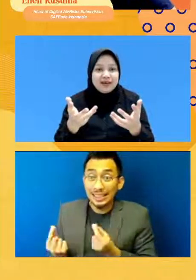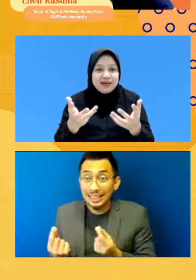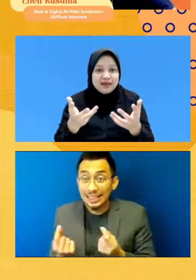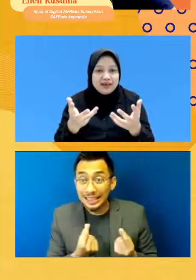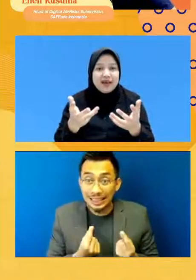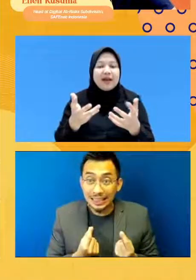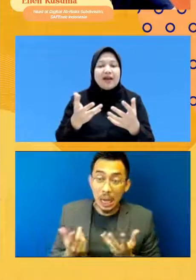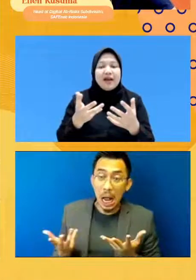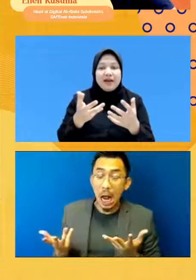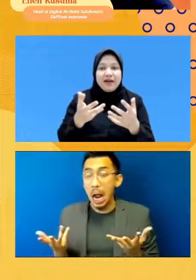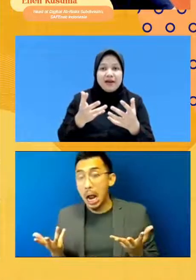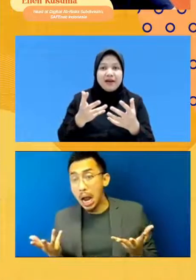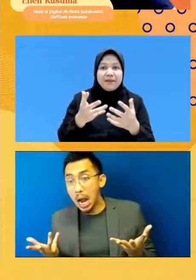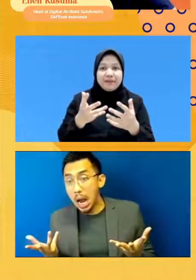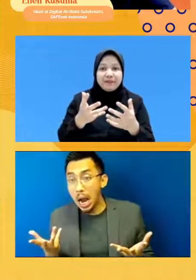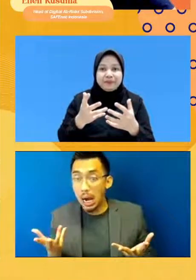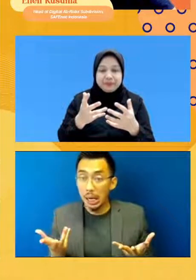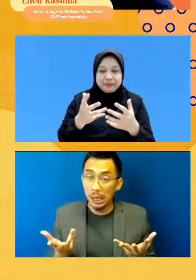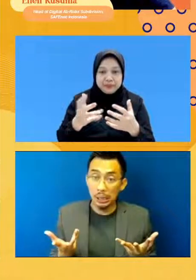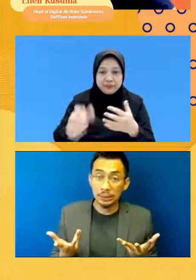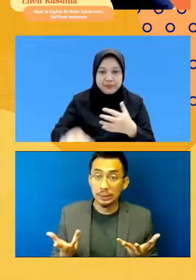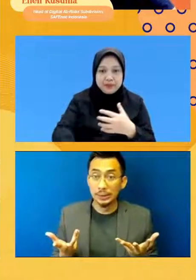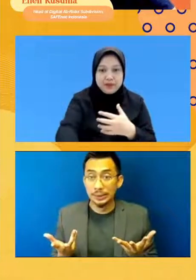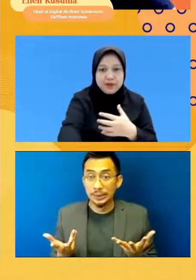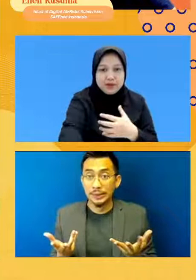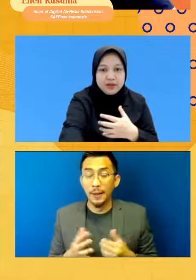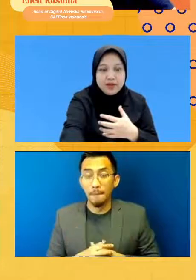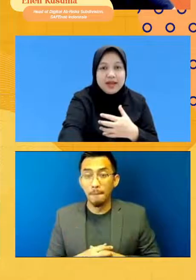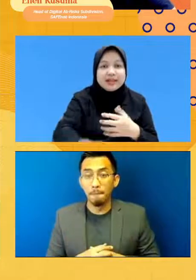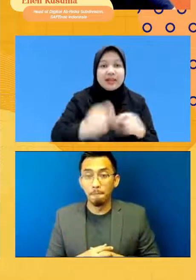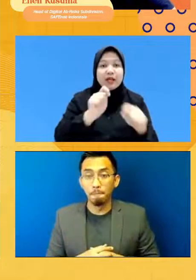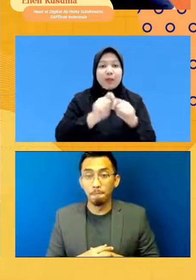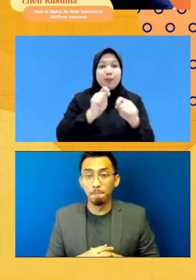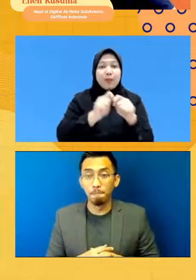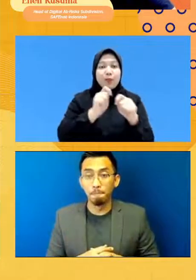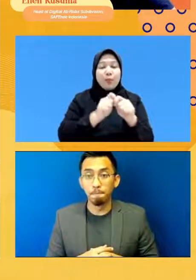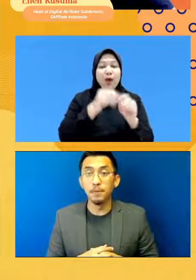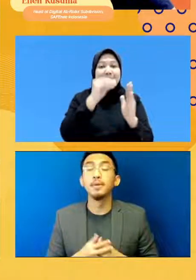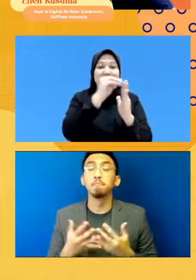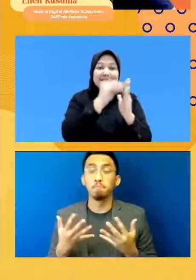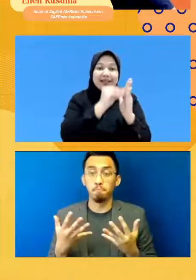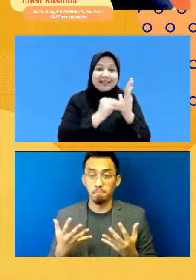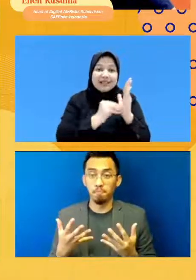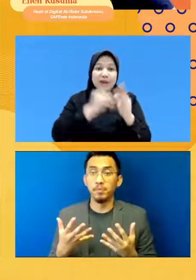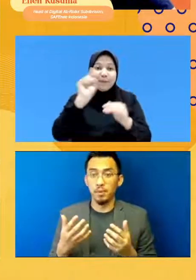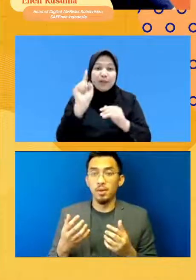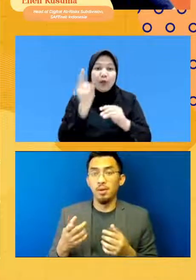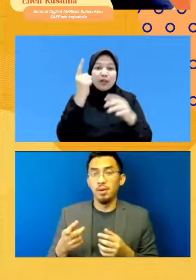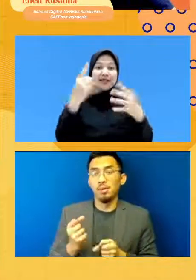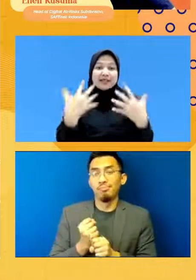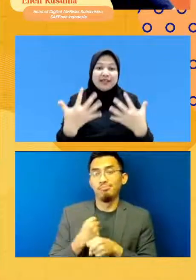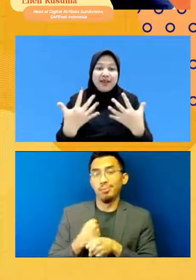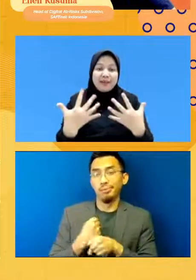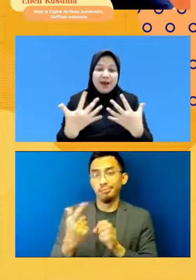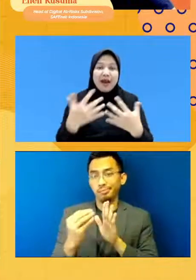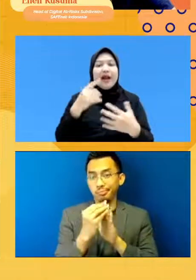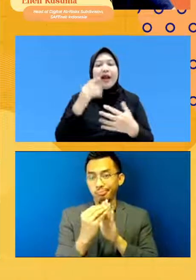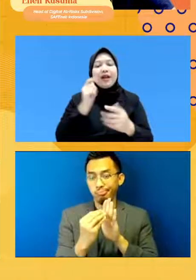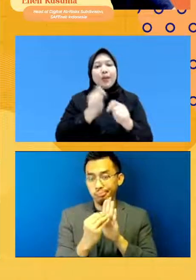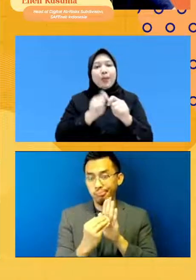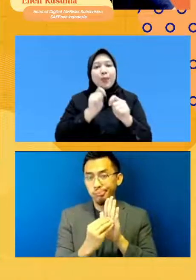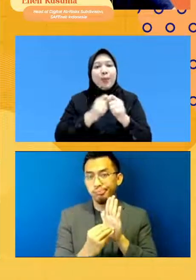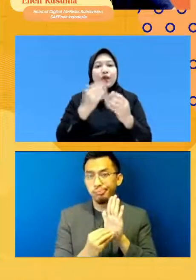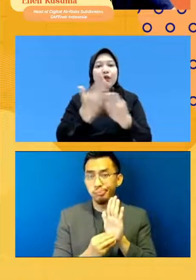around us, and so on. Make a priority list of needs and security. Documenting it chronologically could also